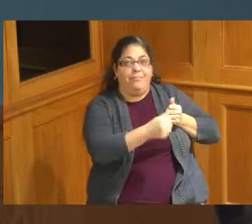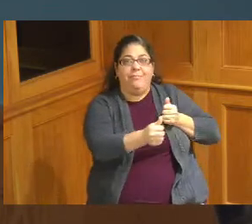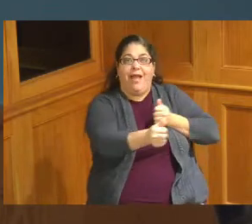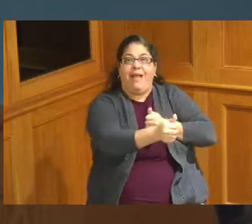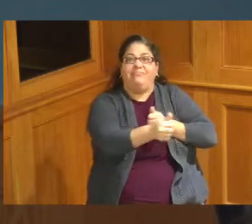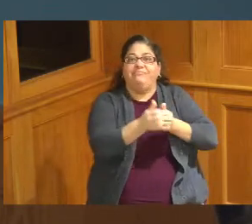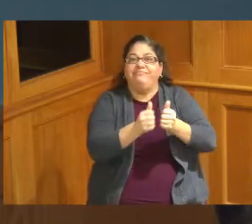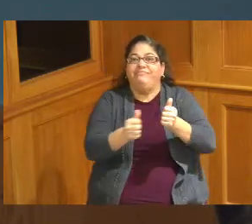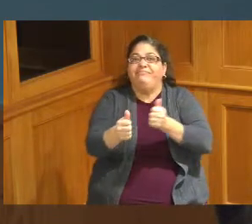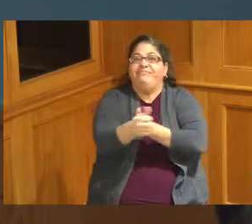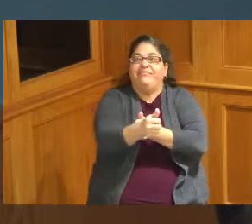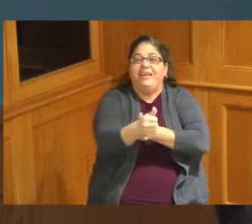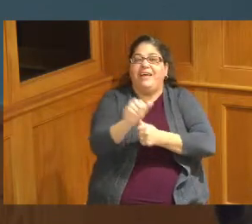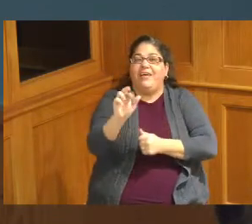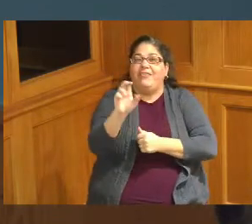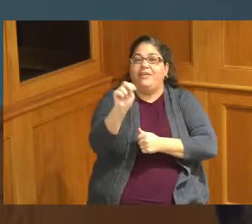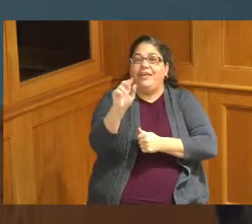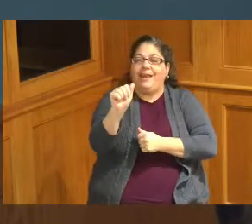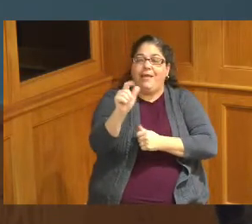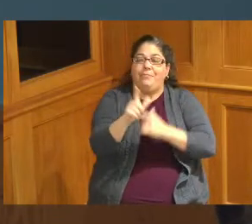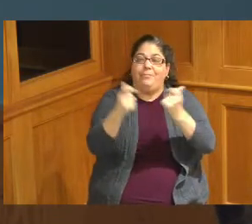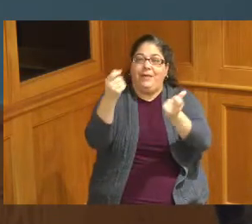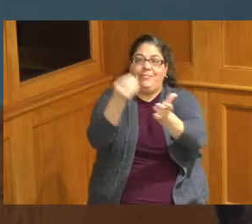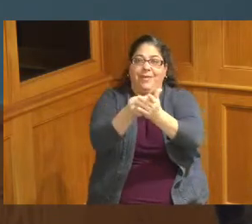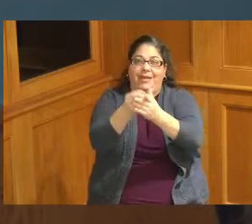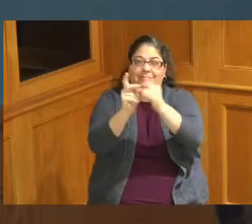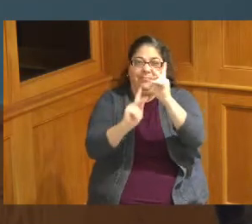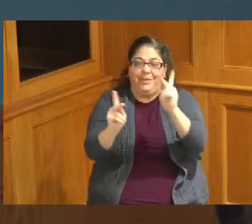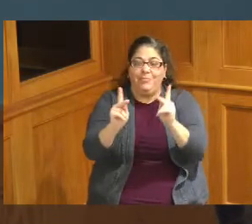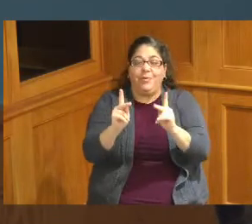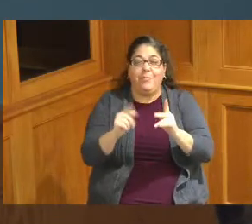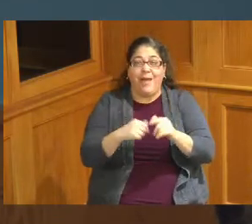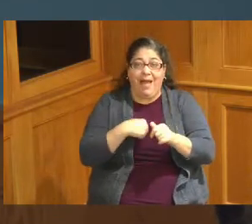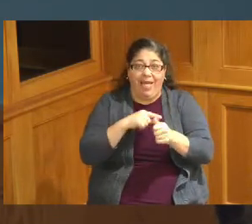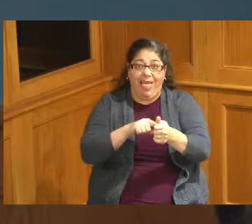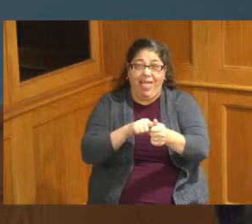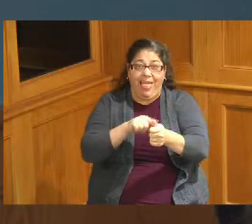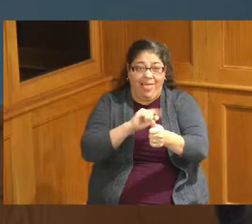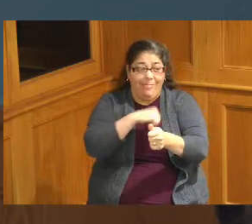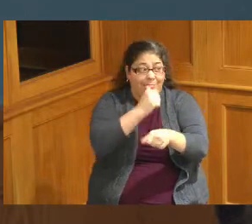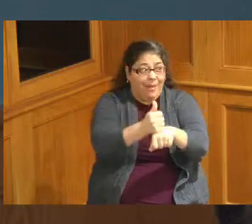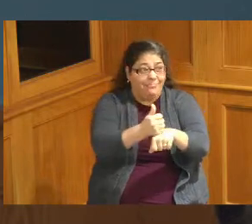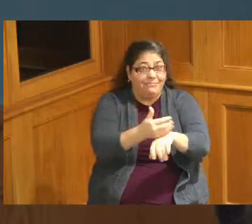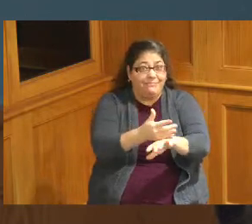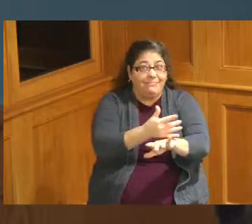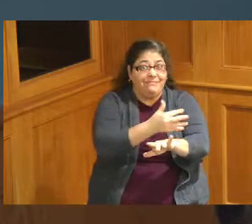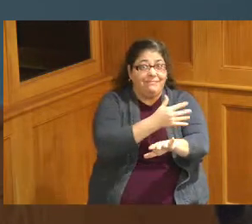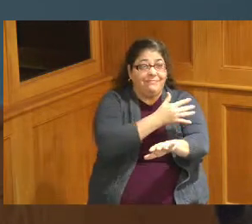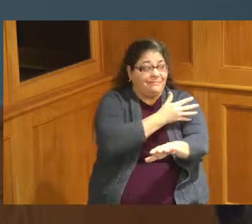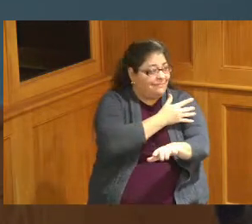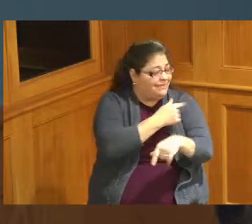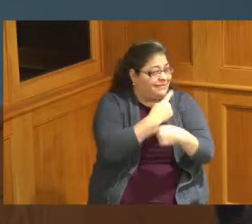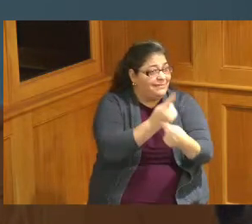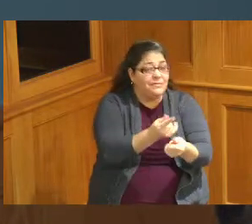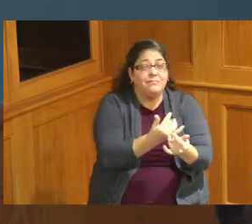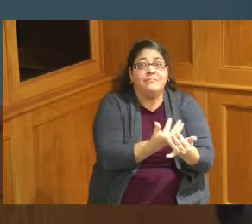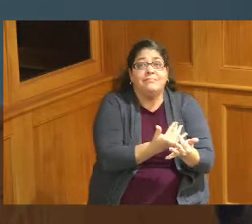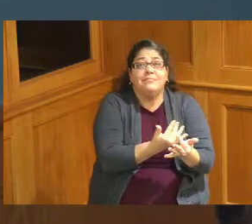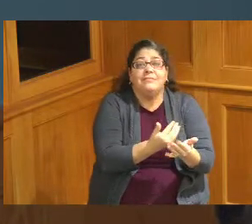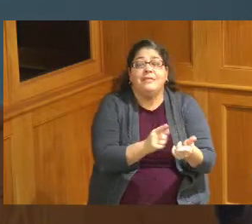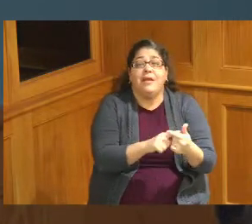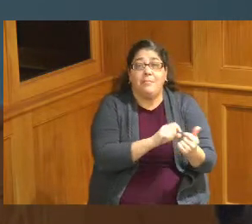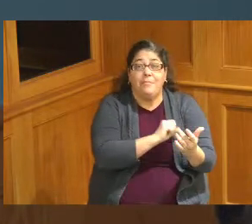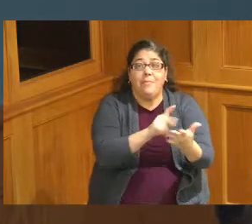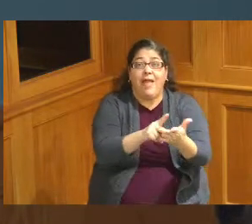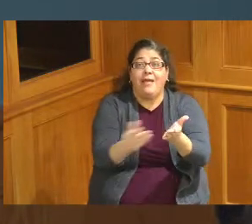big time money people running with that. But this was out there, and I at least want to know what it came back. But even when it's come back,